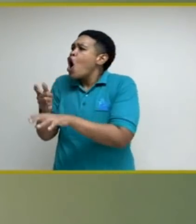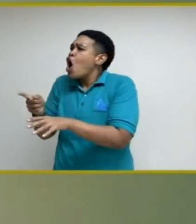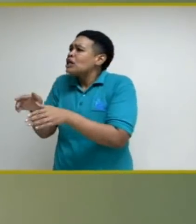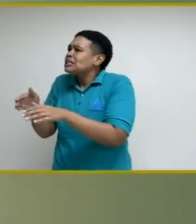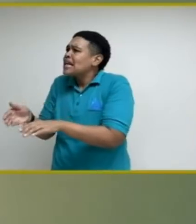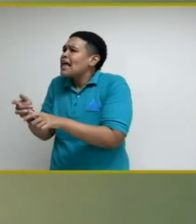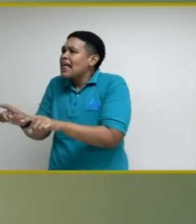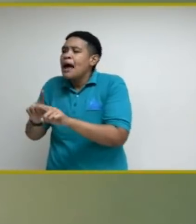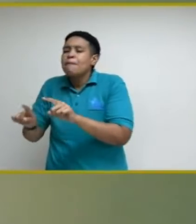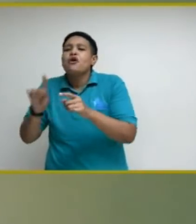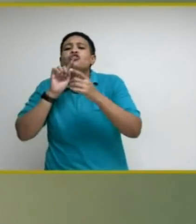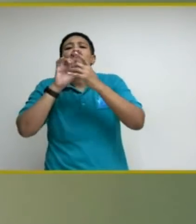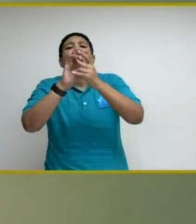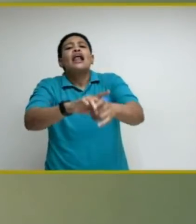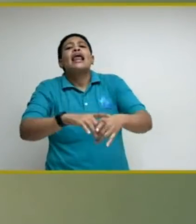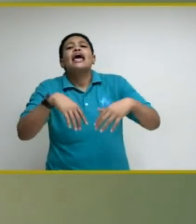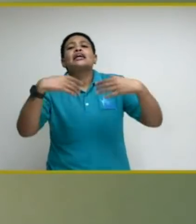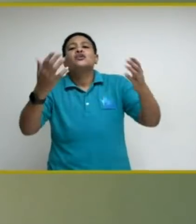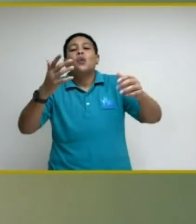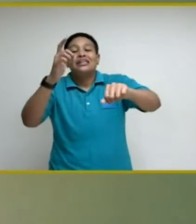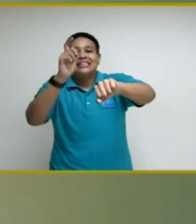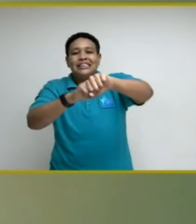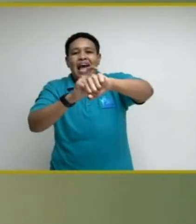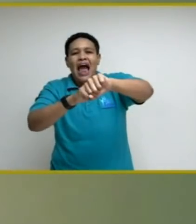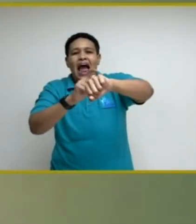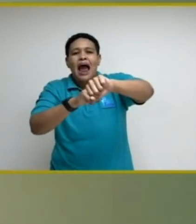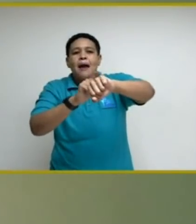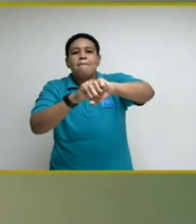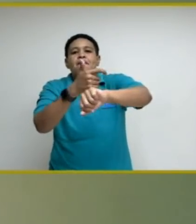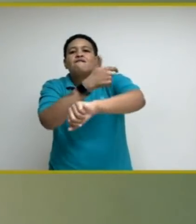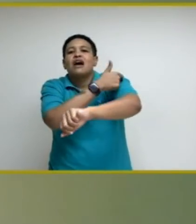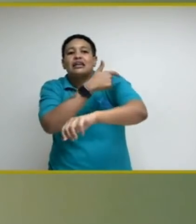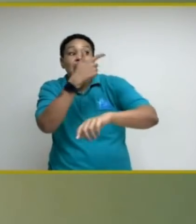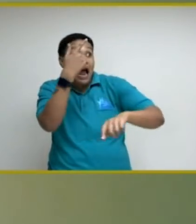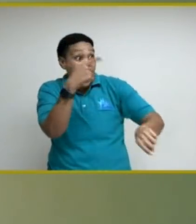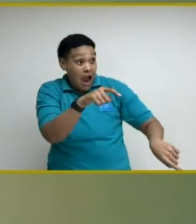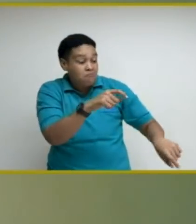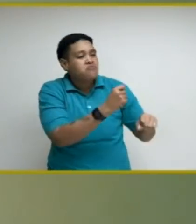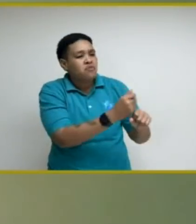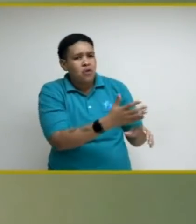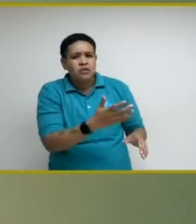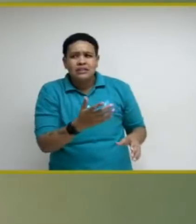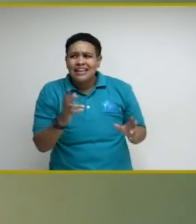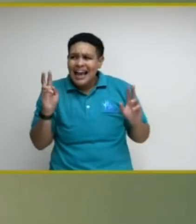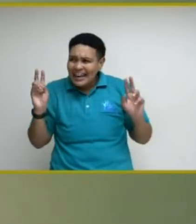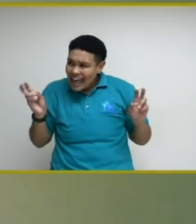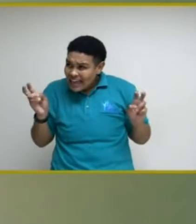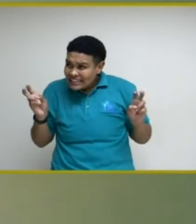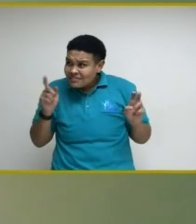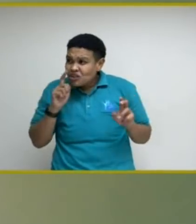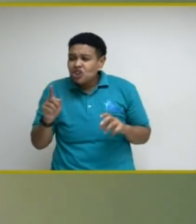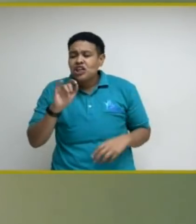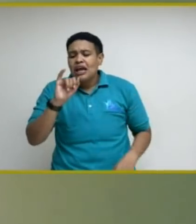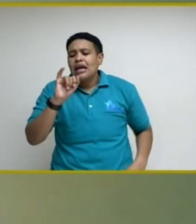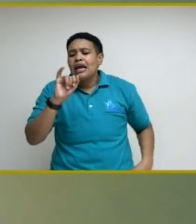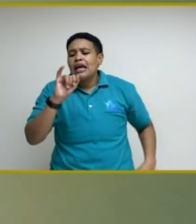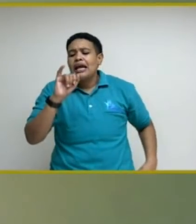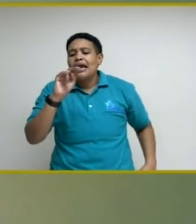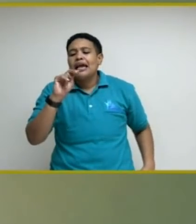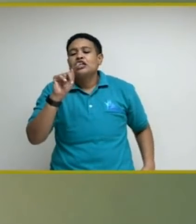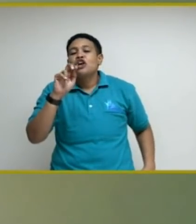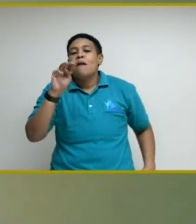it happened around the time of being vaccinated, and the classification of intermediate